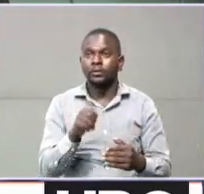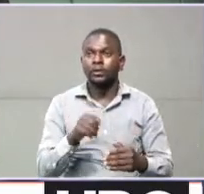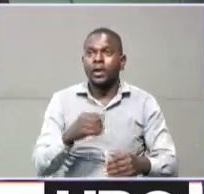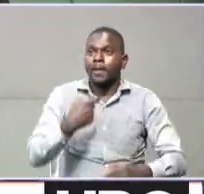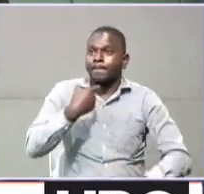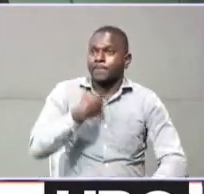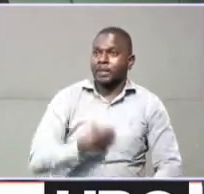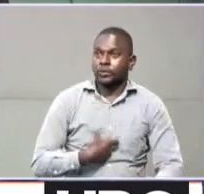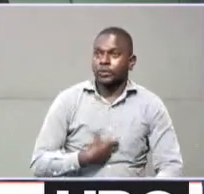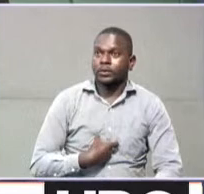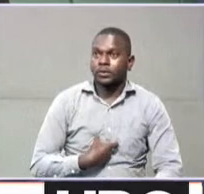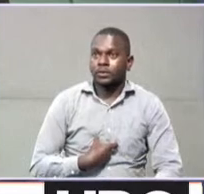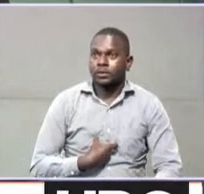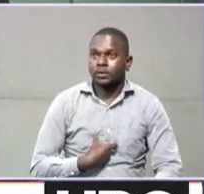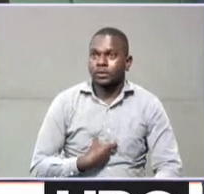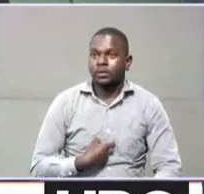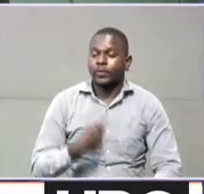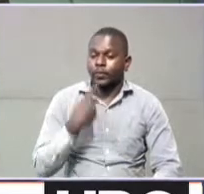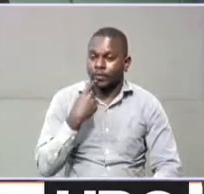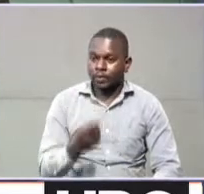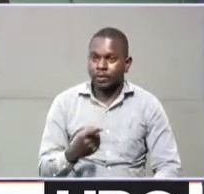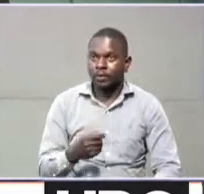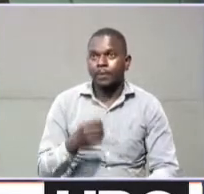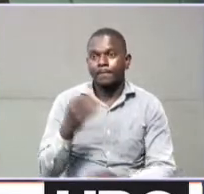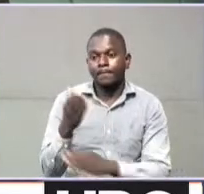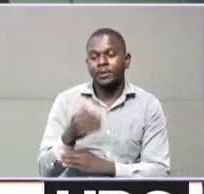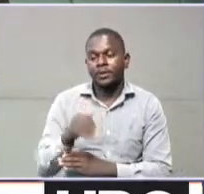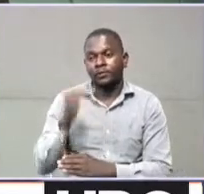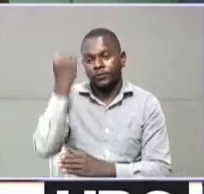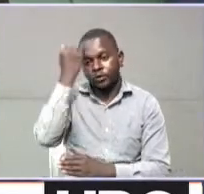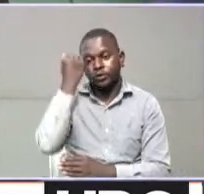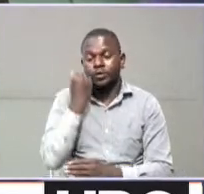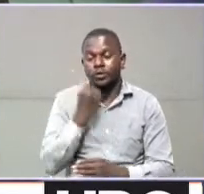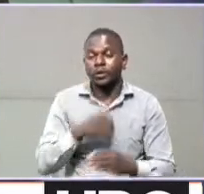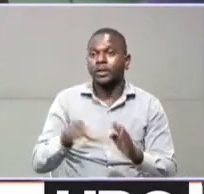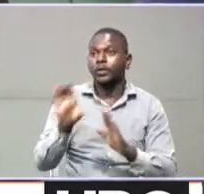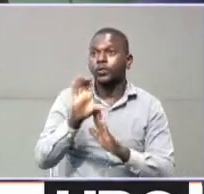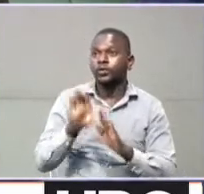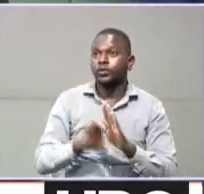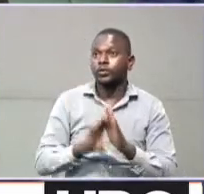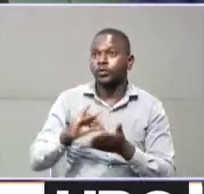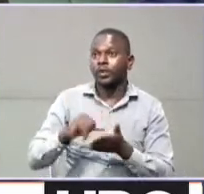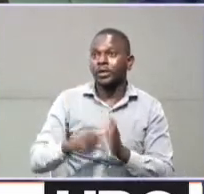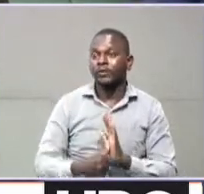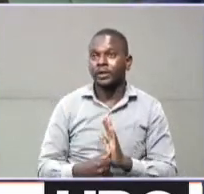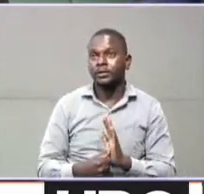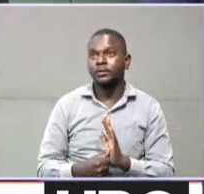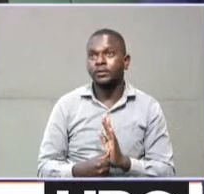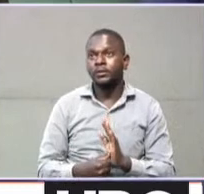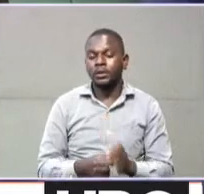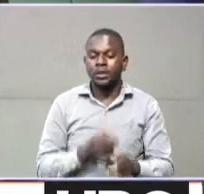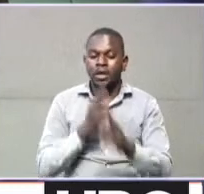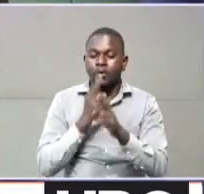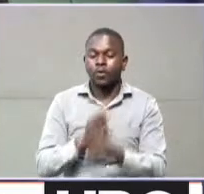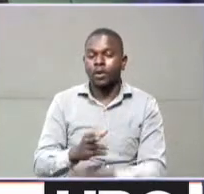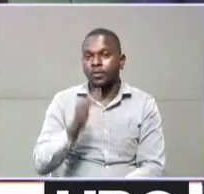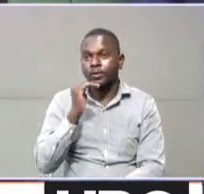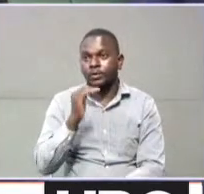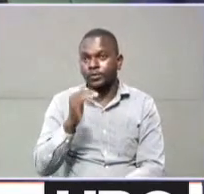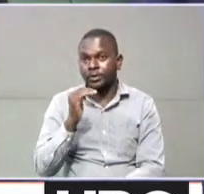person mentioned above the minister for justice and constitutional affairs right honorable